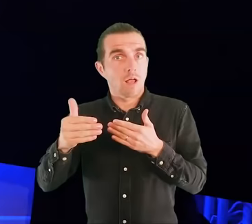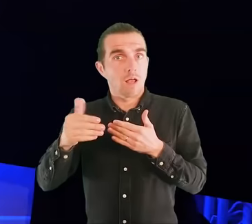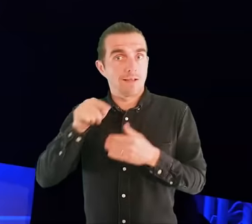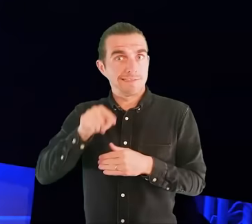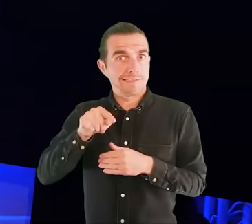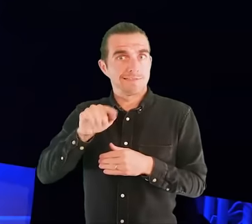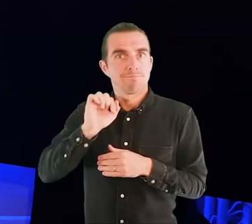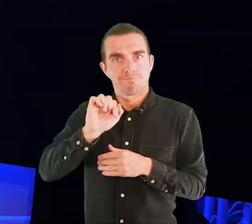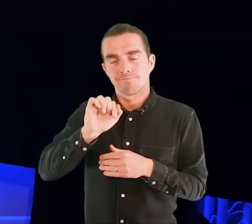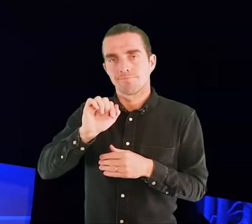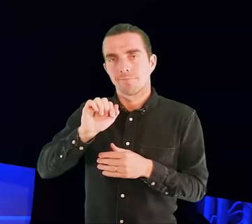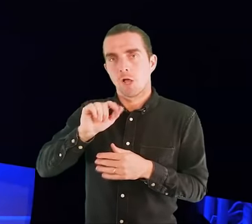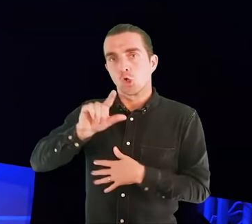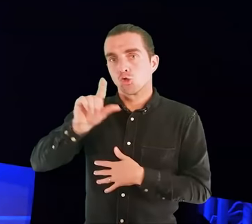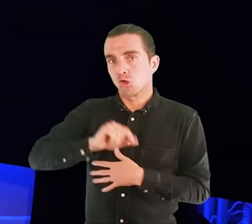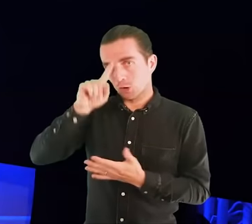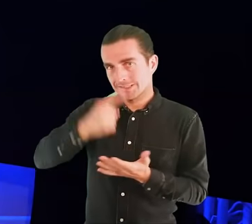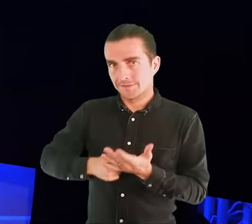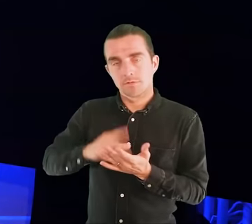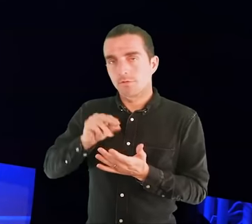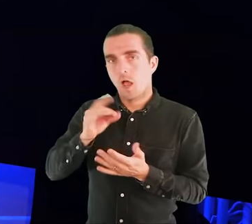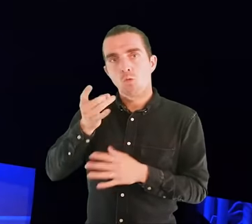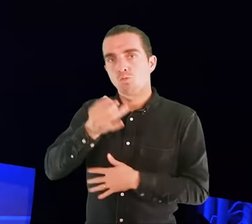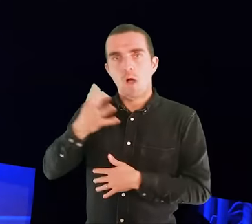just once, but every day